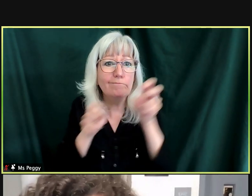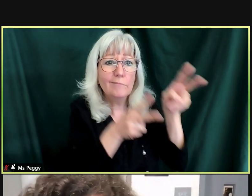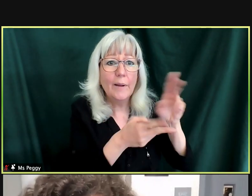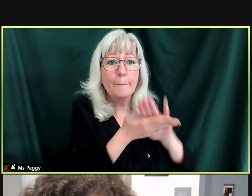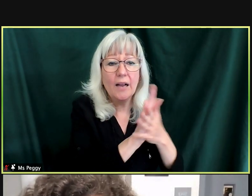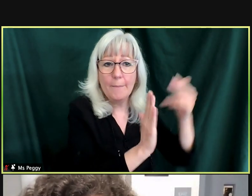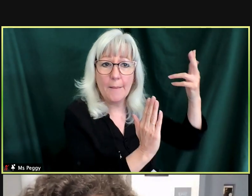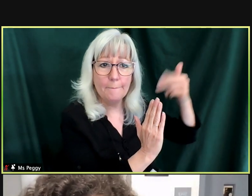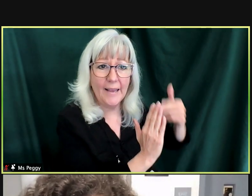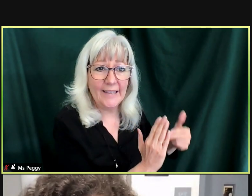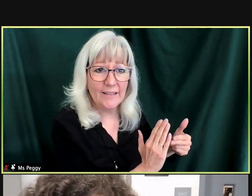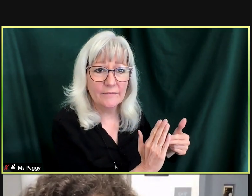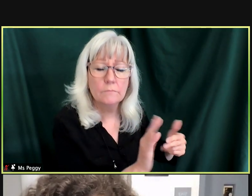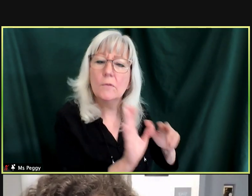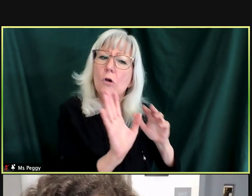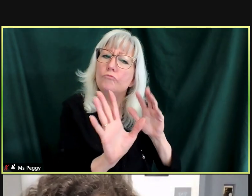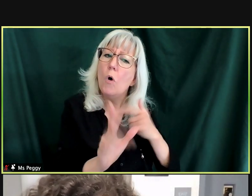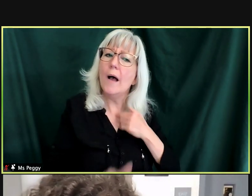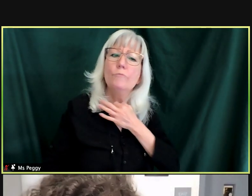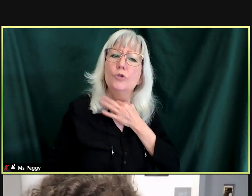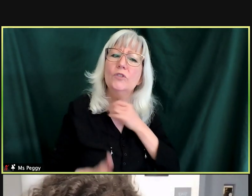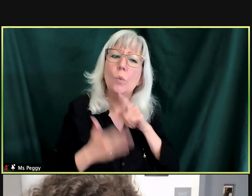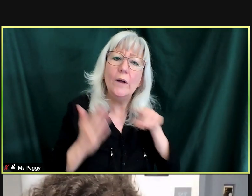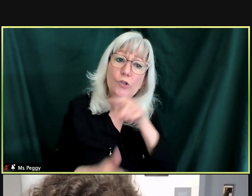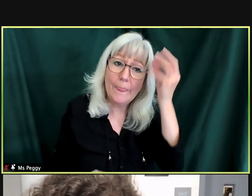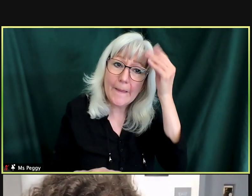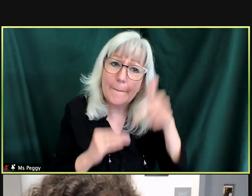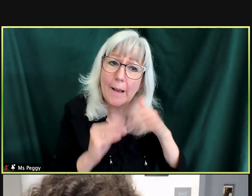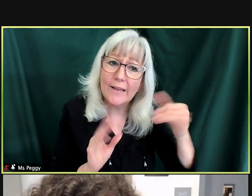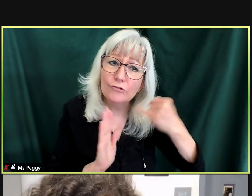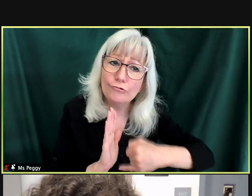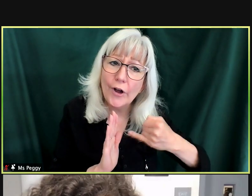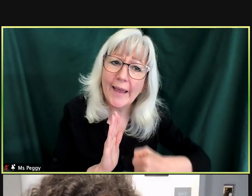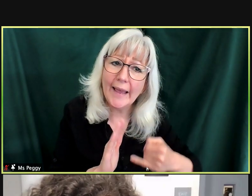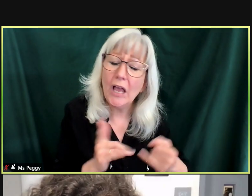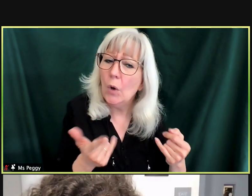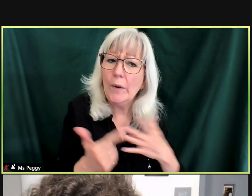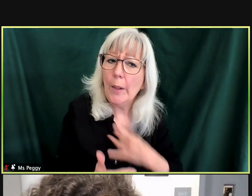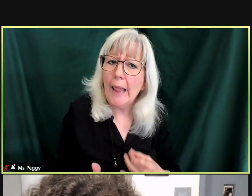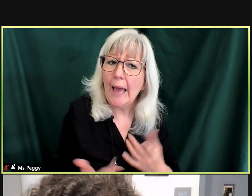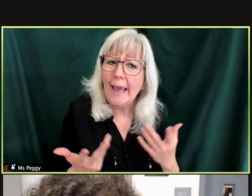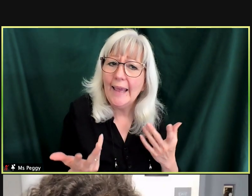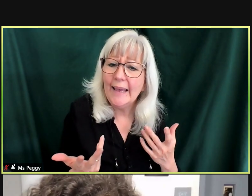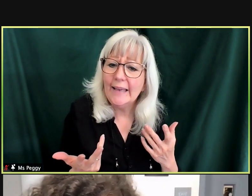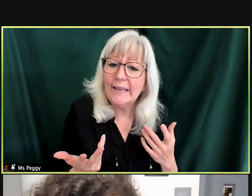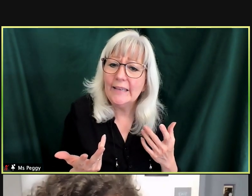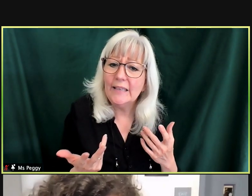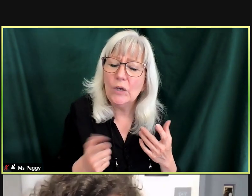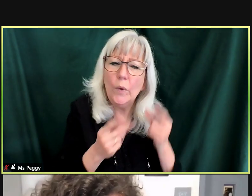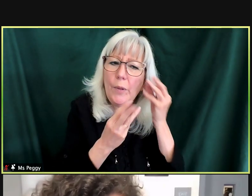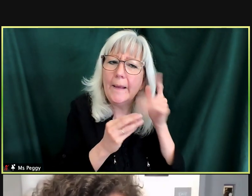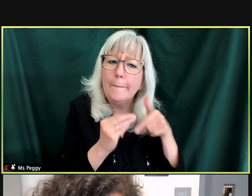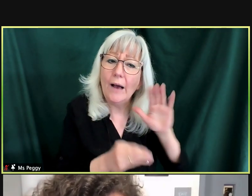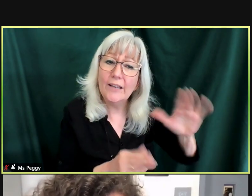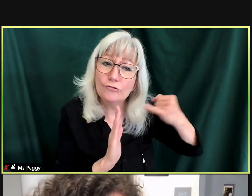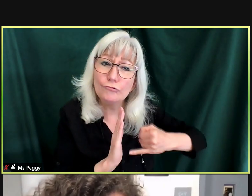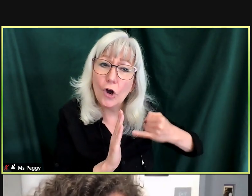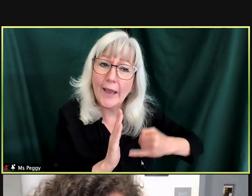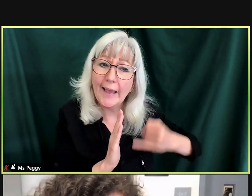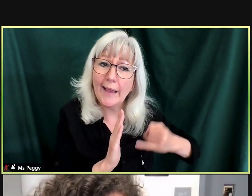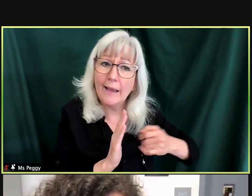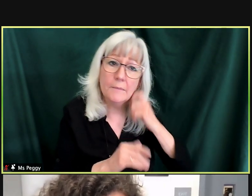think of his drawing? What do you like about it, or what do you think of it? Could you give